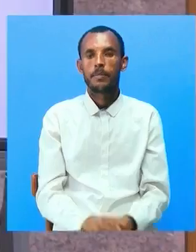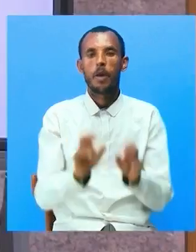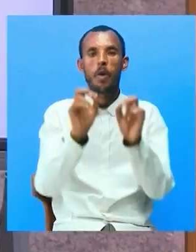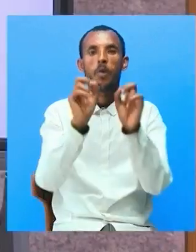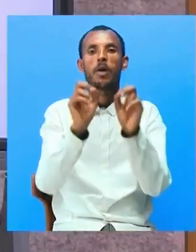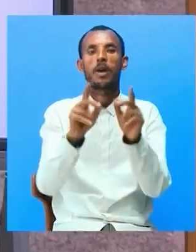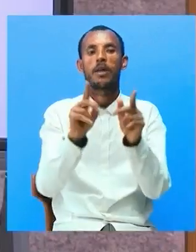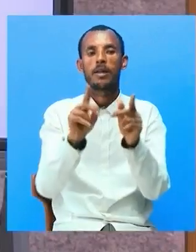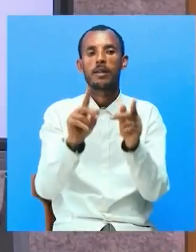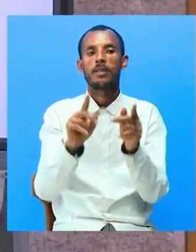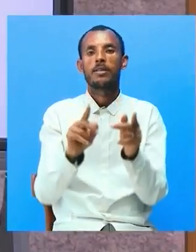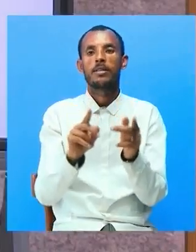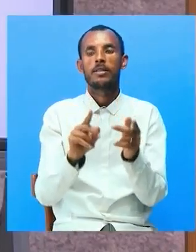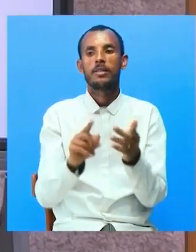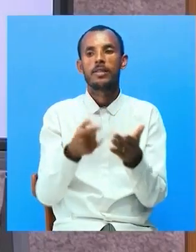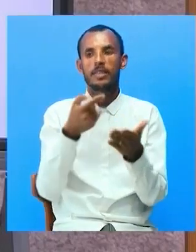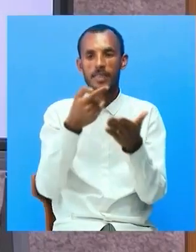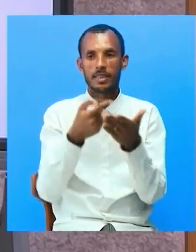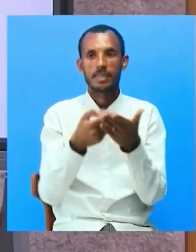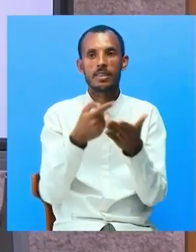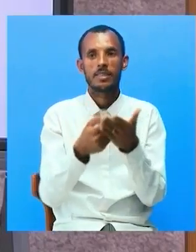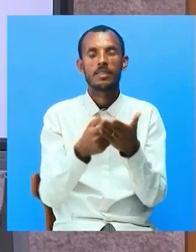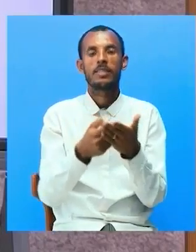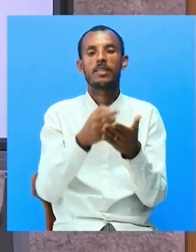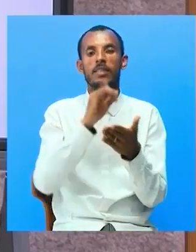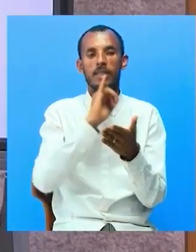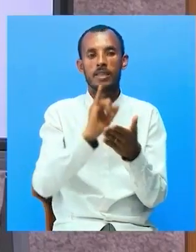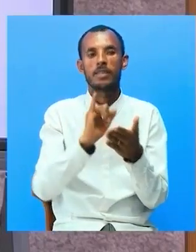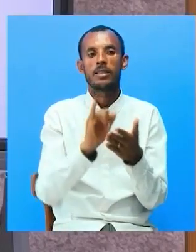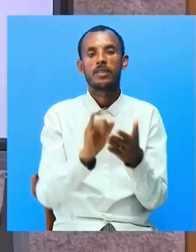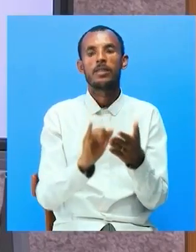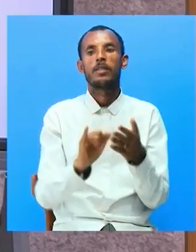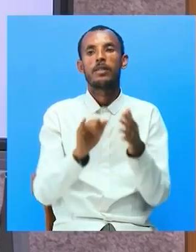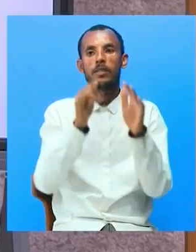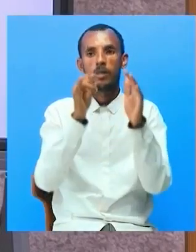Okay, let's see this through example.